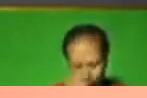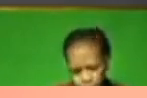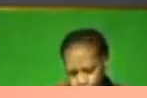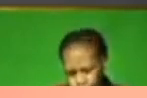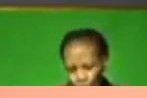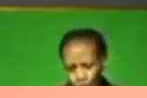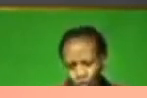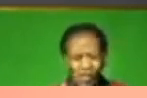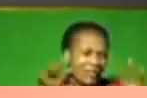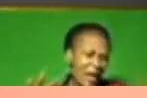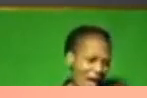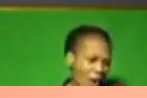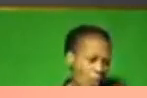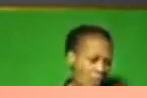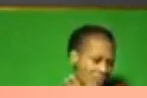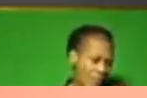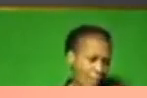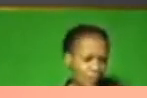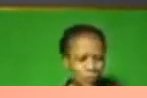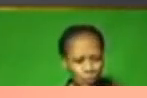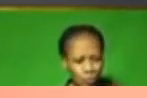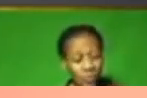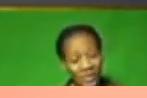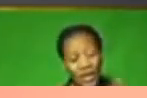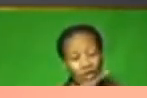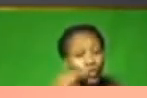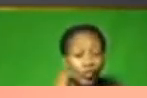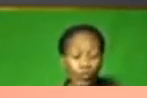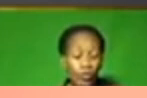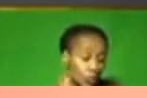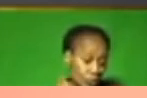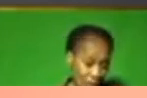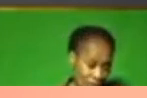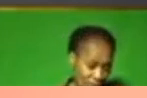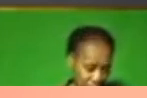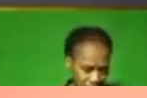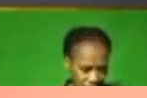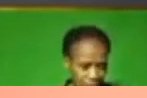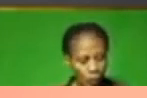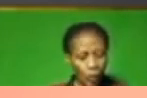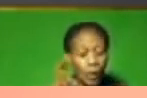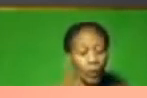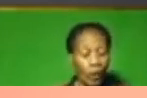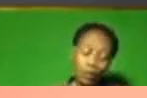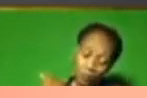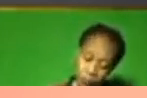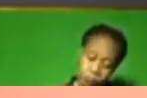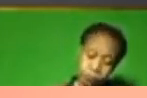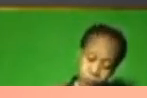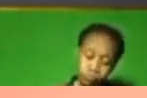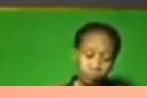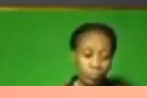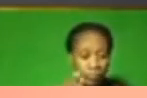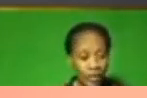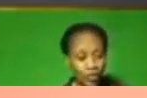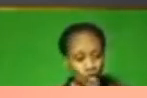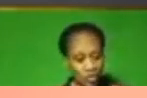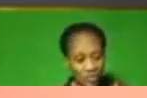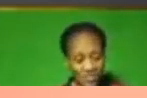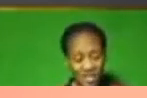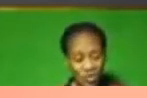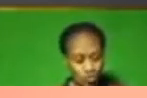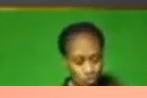to the conflict taking place in Ukraine. We will continue to push for the parties to